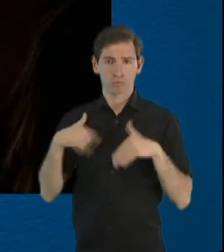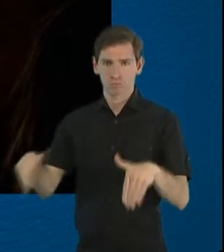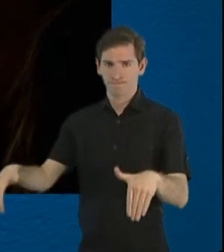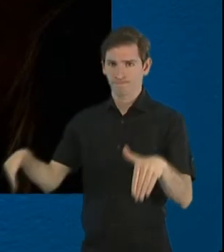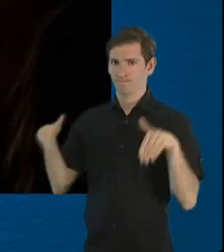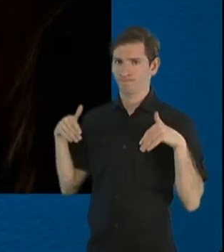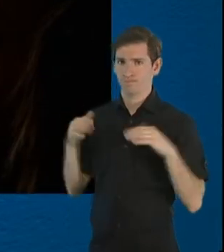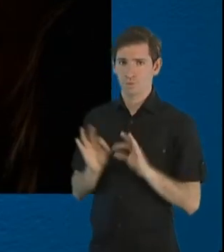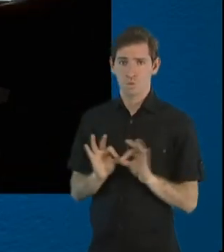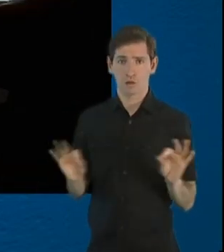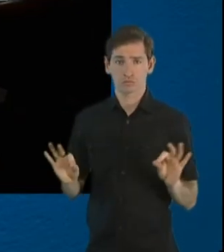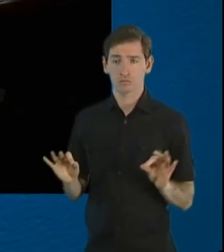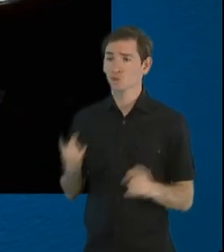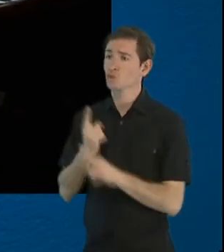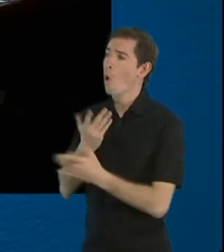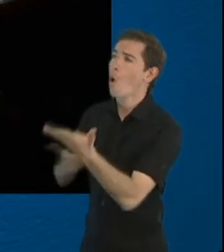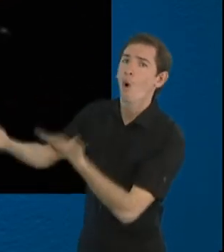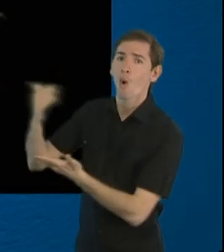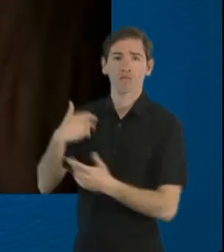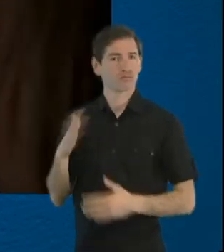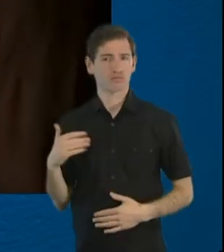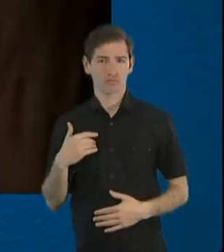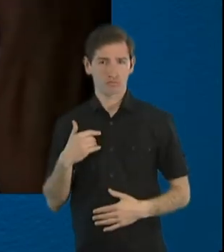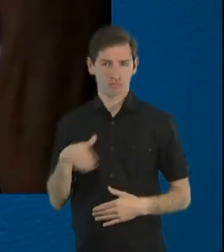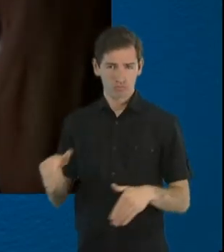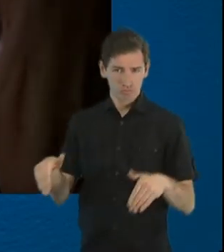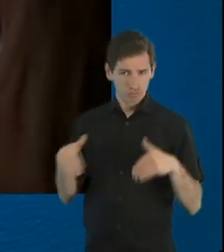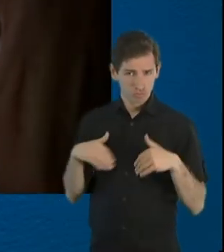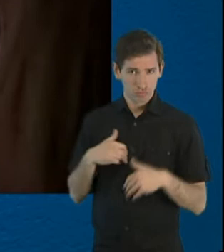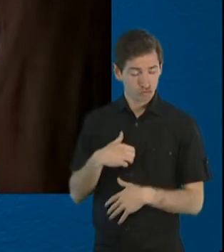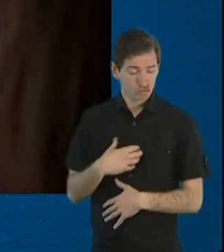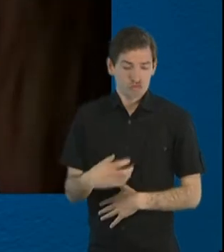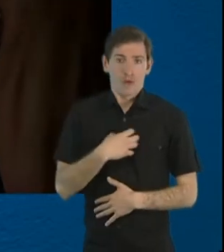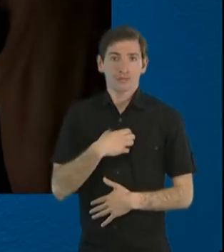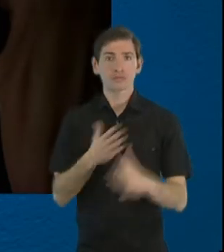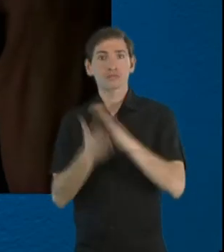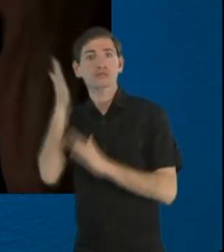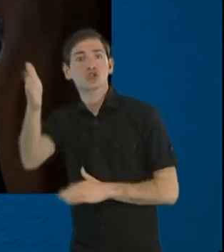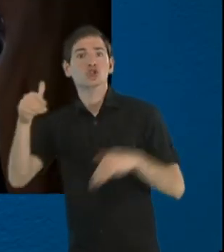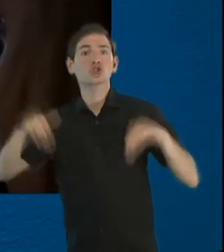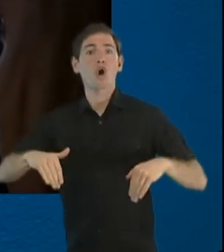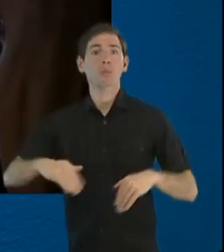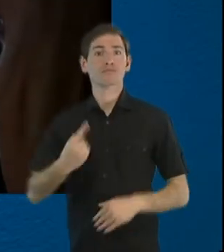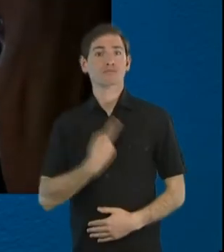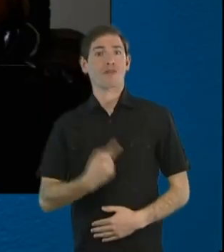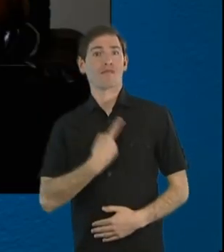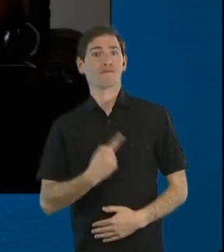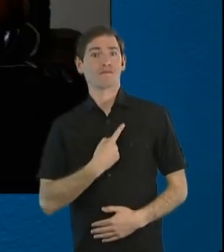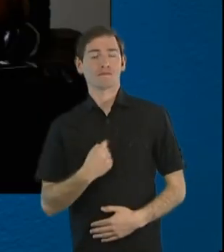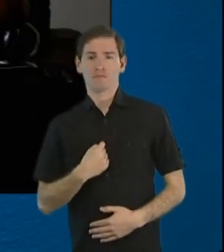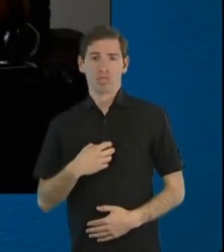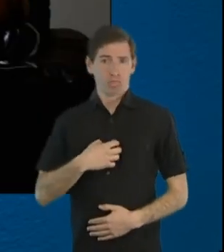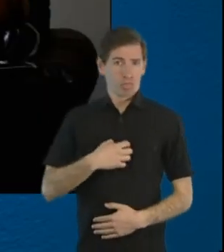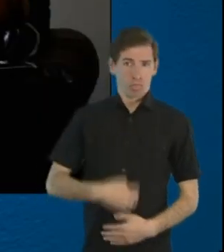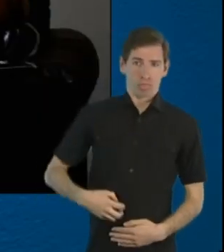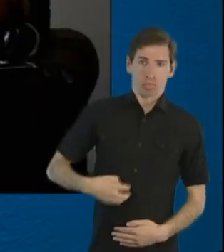I was just really quiet and I didn't like to talk to anyone really. I was too afraid to even go down to the shops on my own. So I